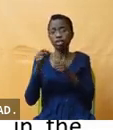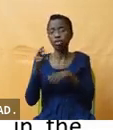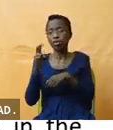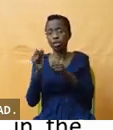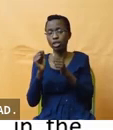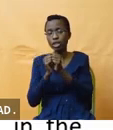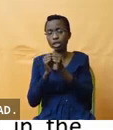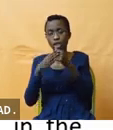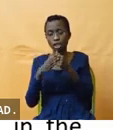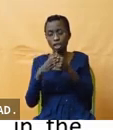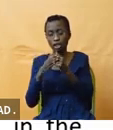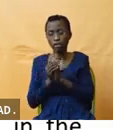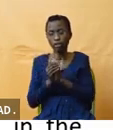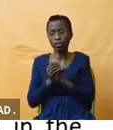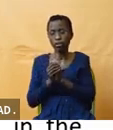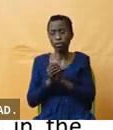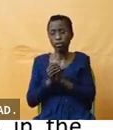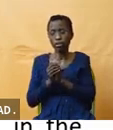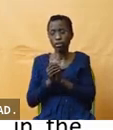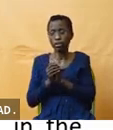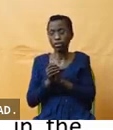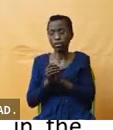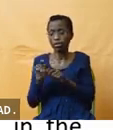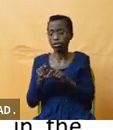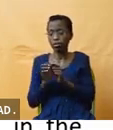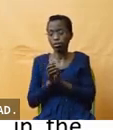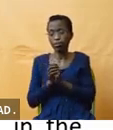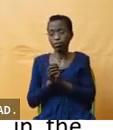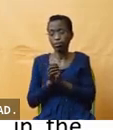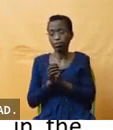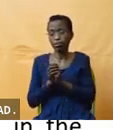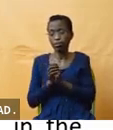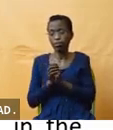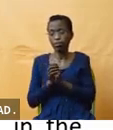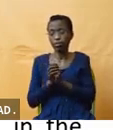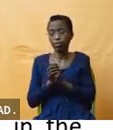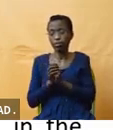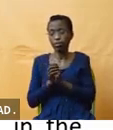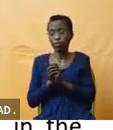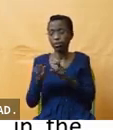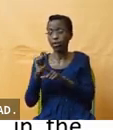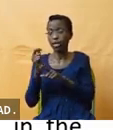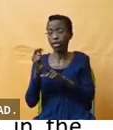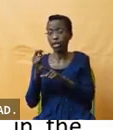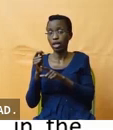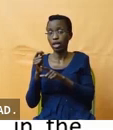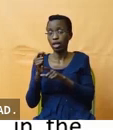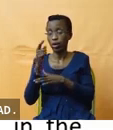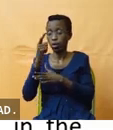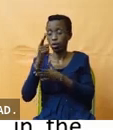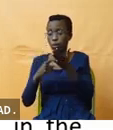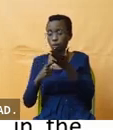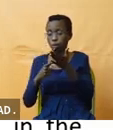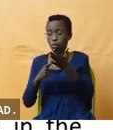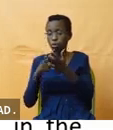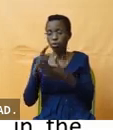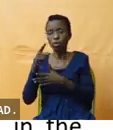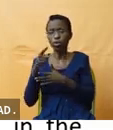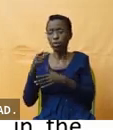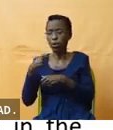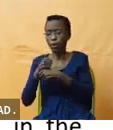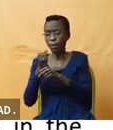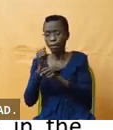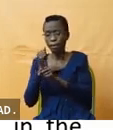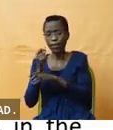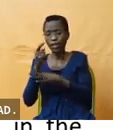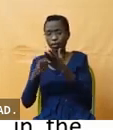you're getting as an institution. Now the Kenya Medical Supply Authority. What products are you producing? What products are you